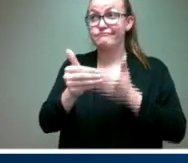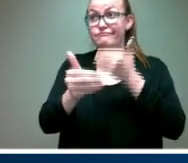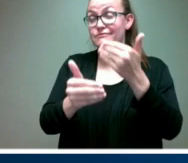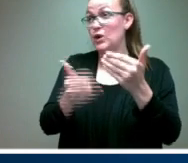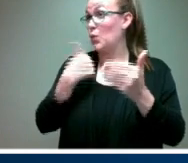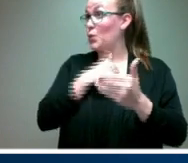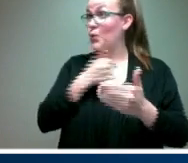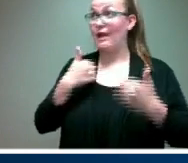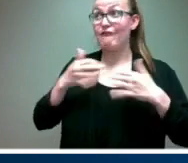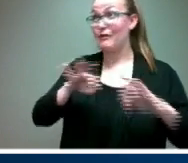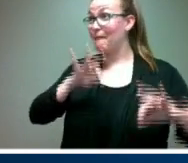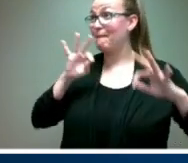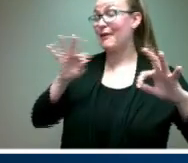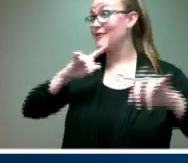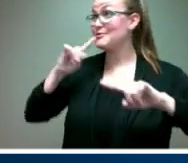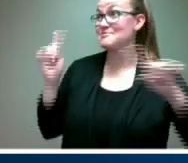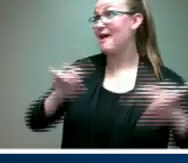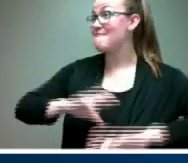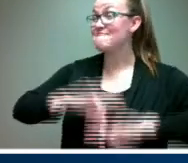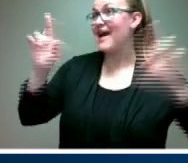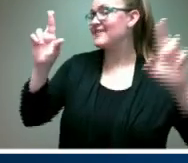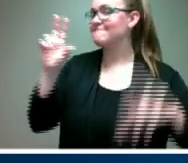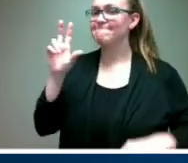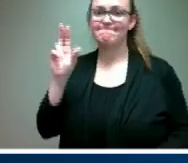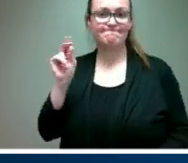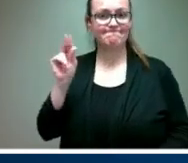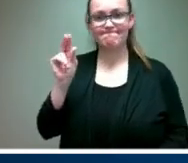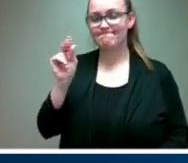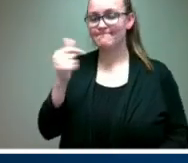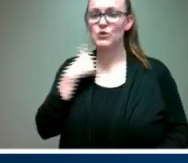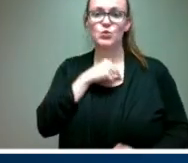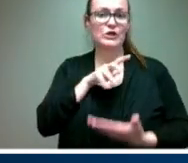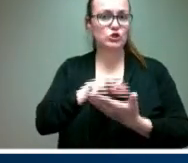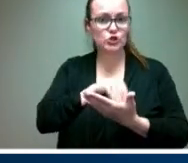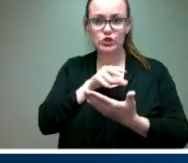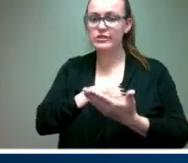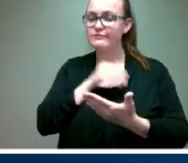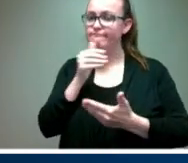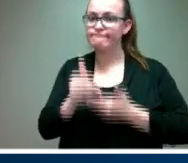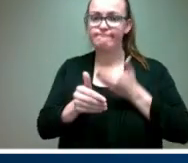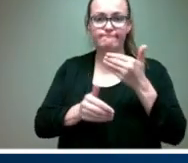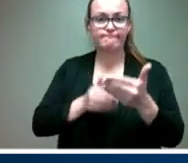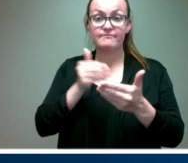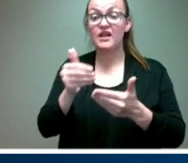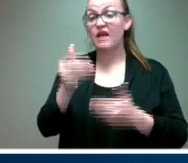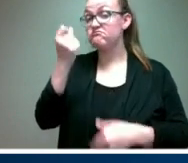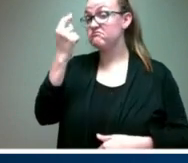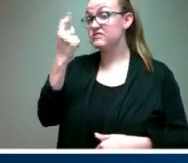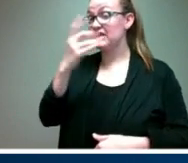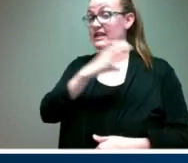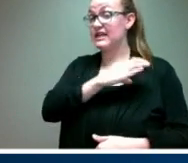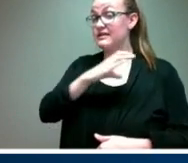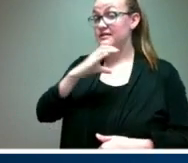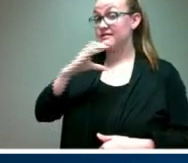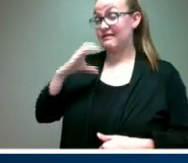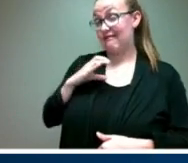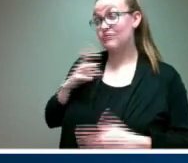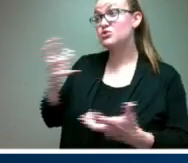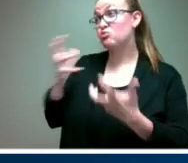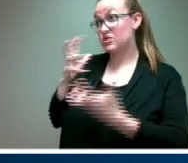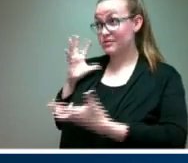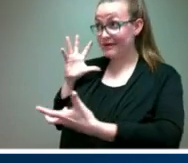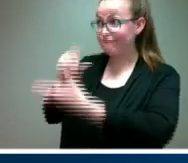response yet. Right. And we want to be right there at the table with you, Dr. Dixon and Mrs. Gillison, to